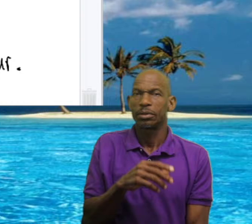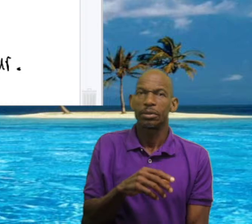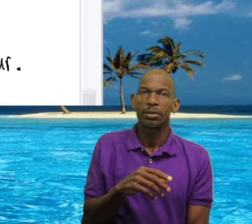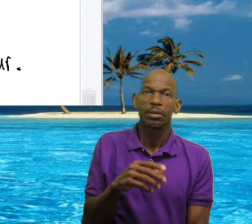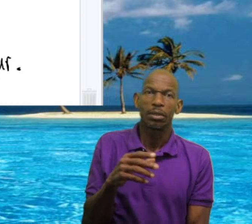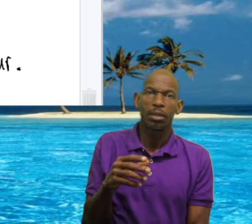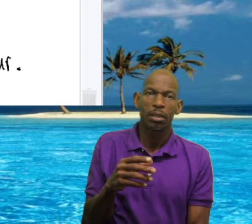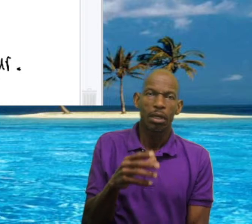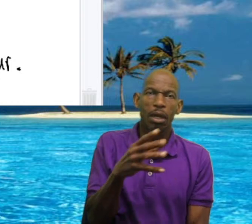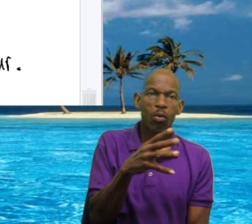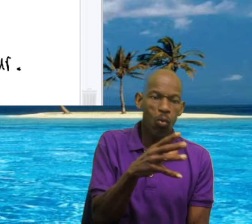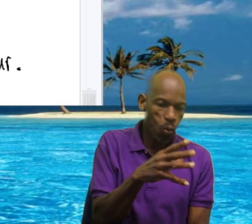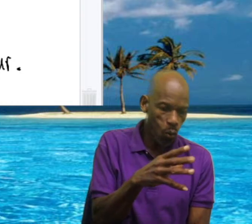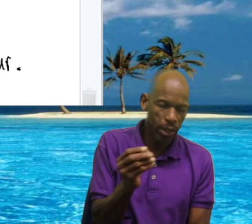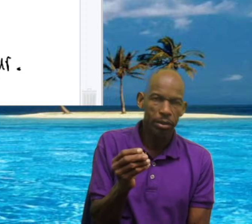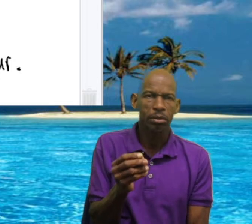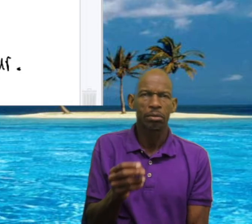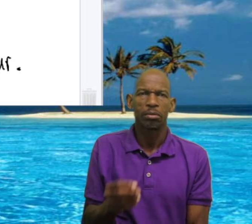And we're looking at